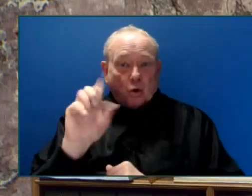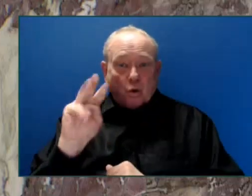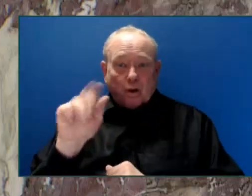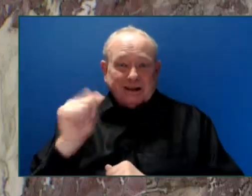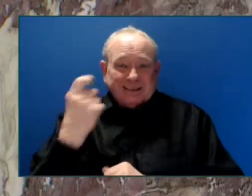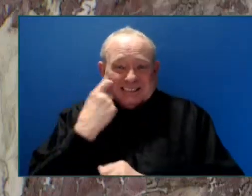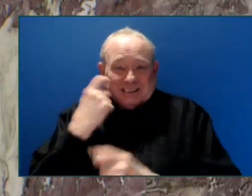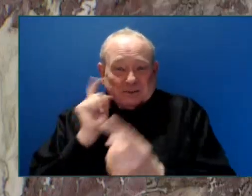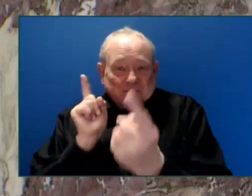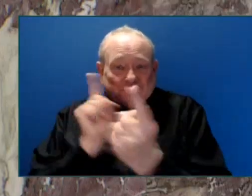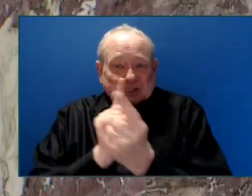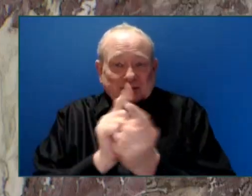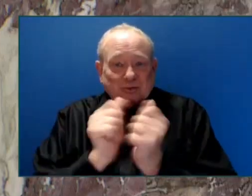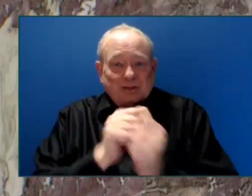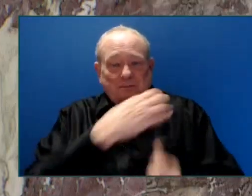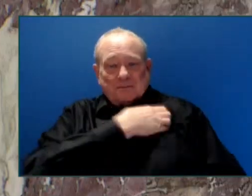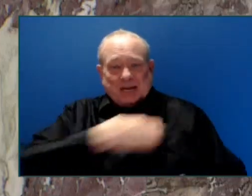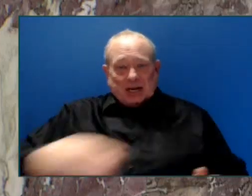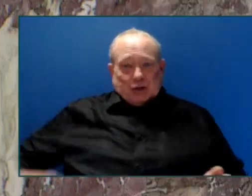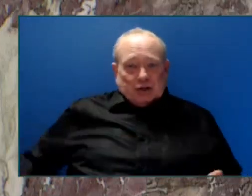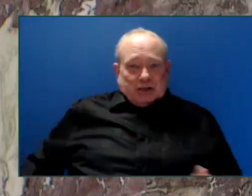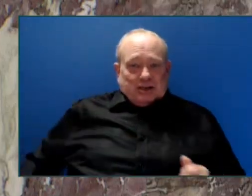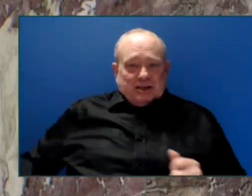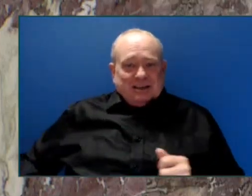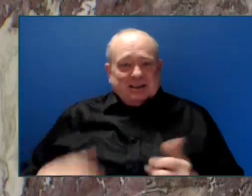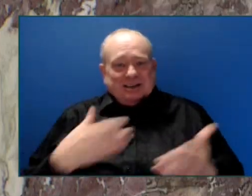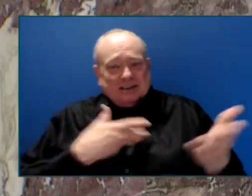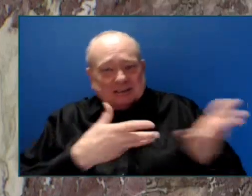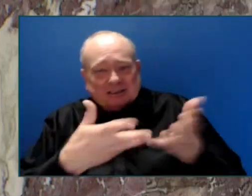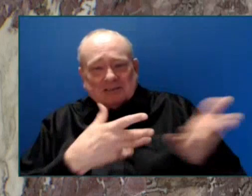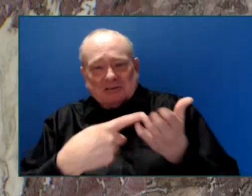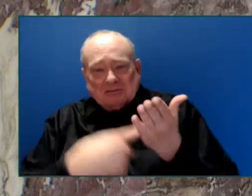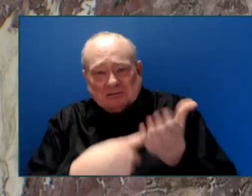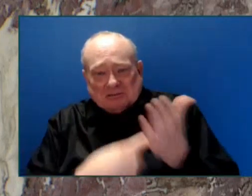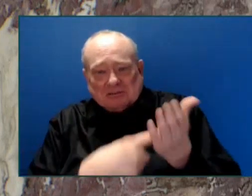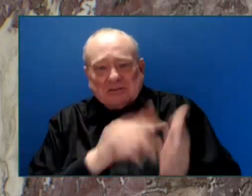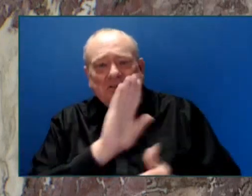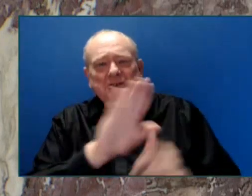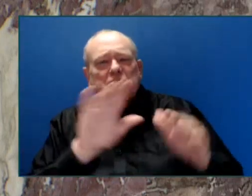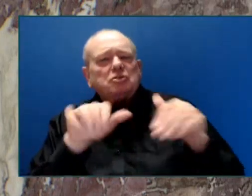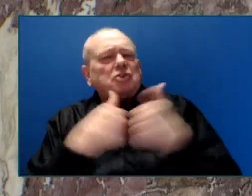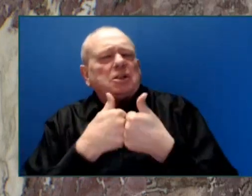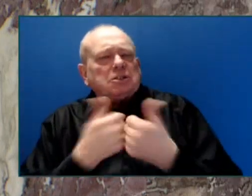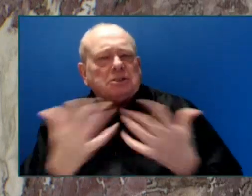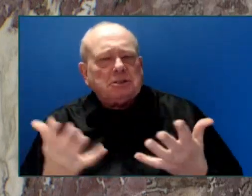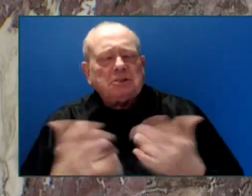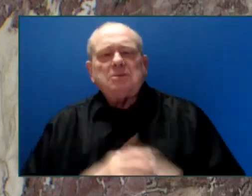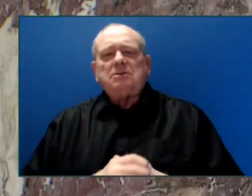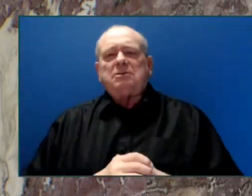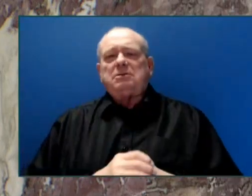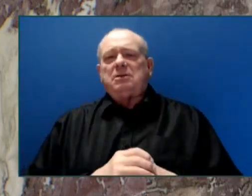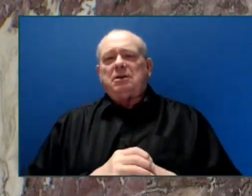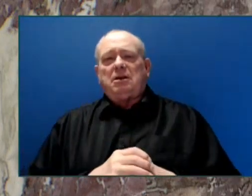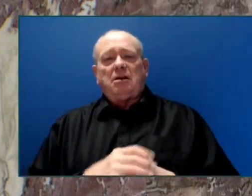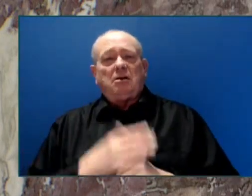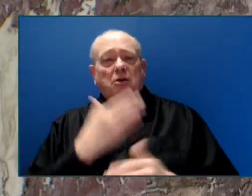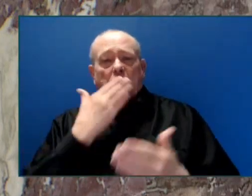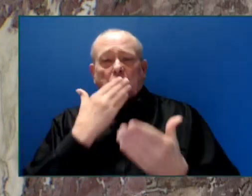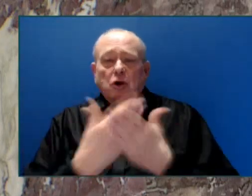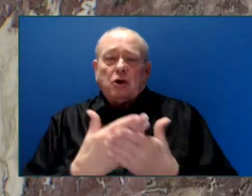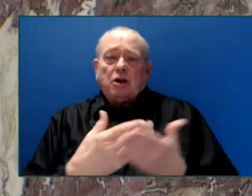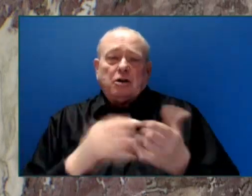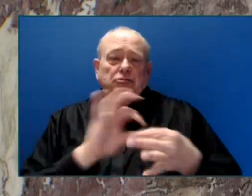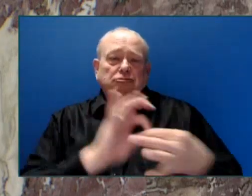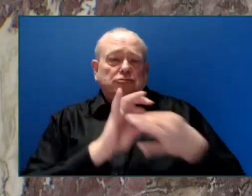community to deal with some of the challenges that they're facing. And we've got a good working relationship. That's why, Honourable Speaker, when